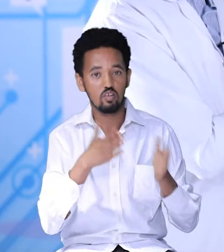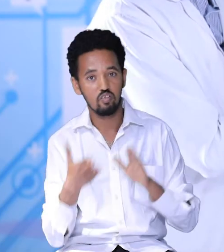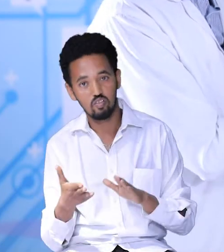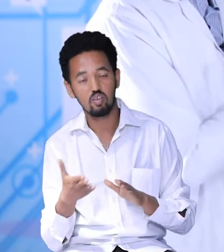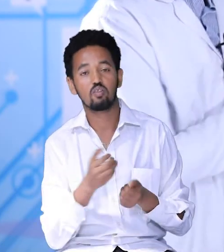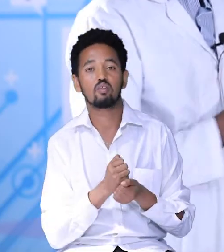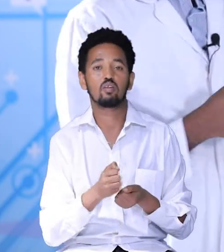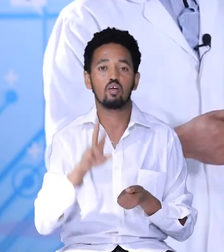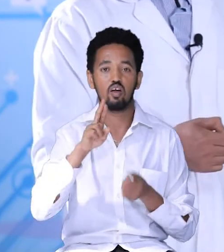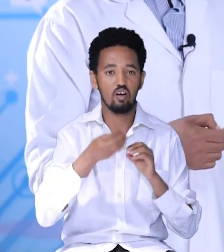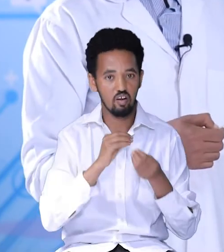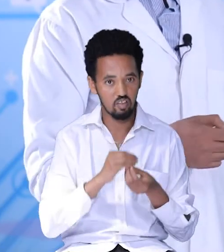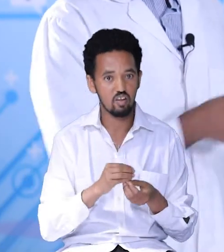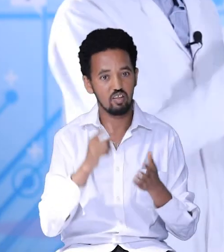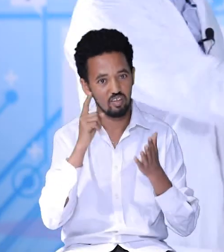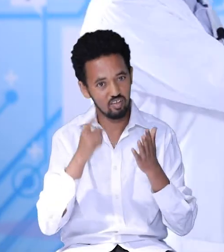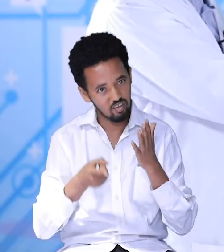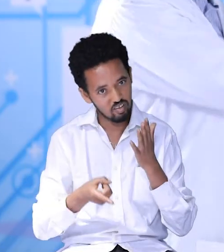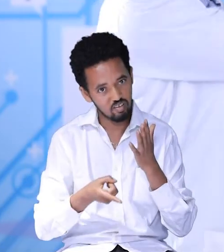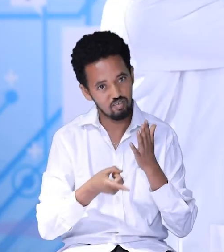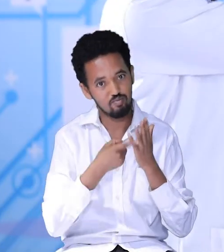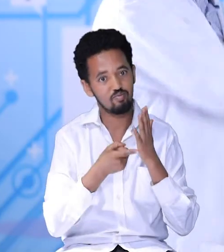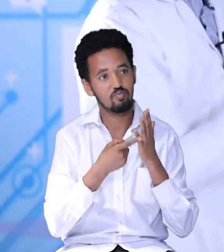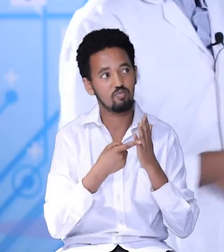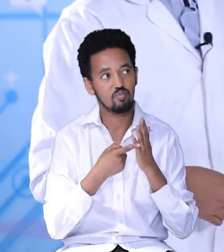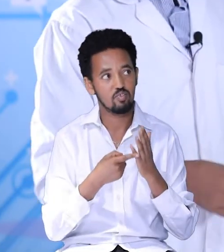The fifth one is maternal mortality rate.